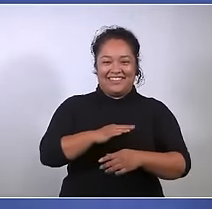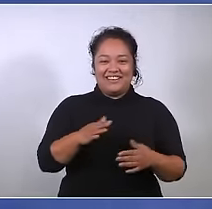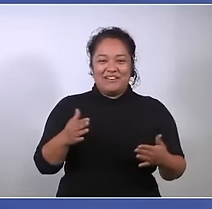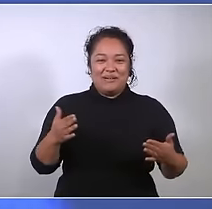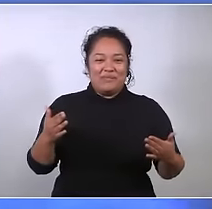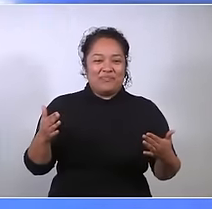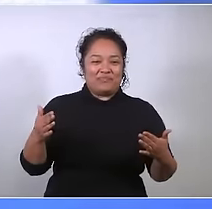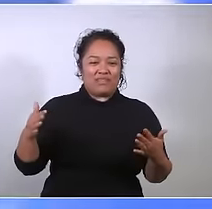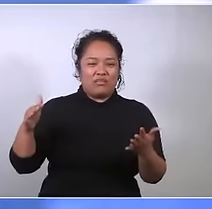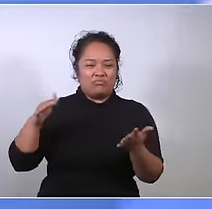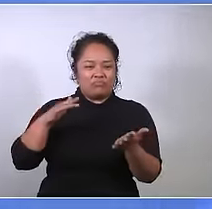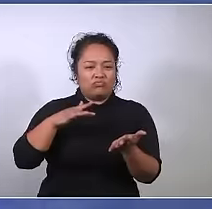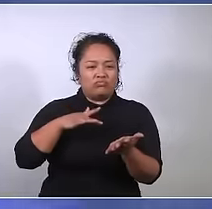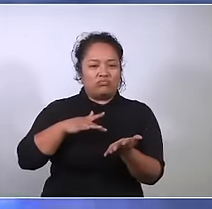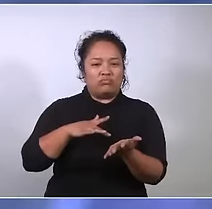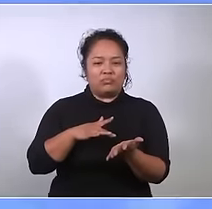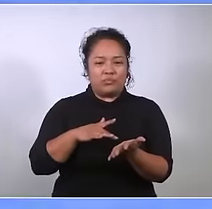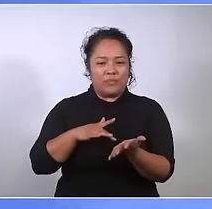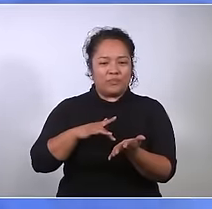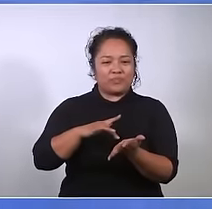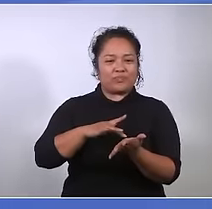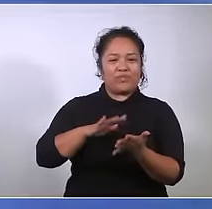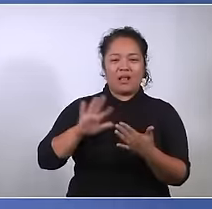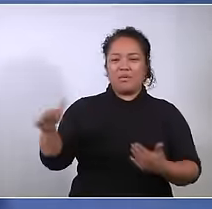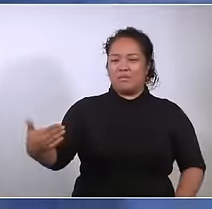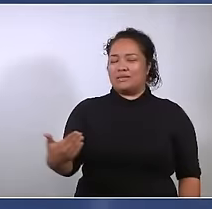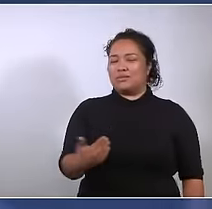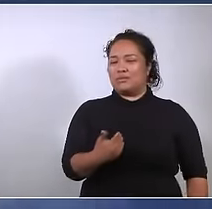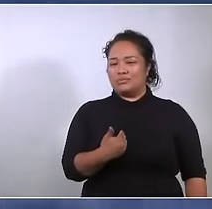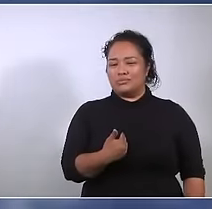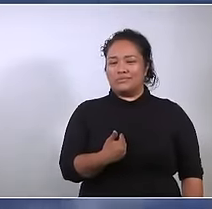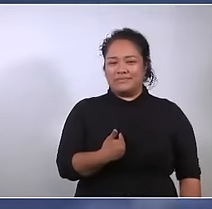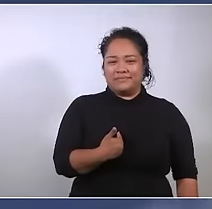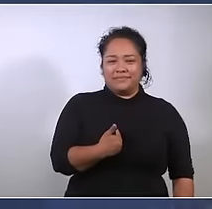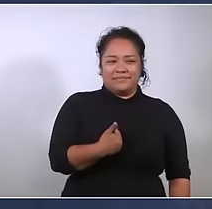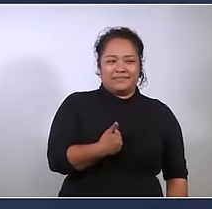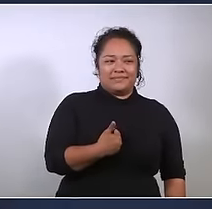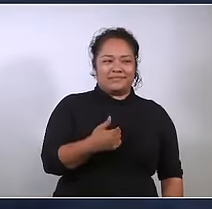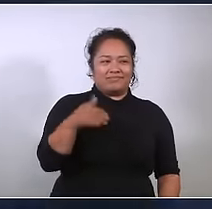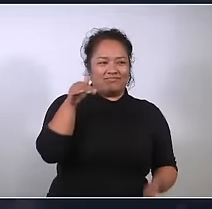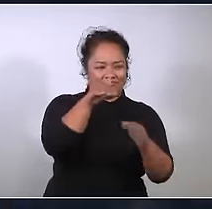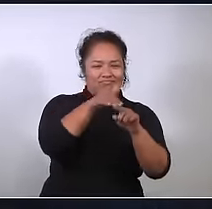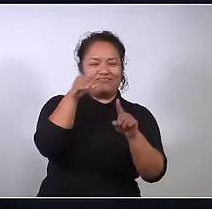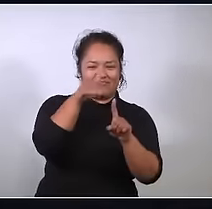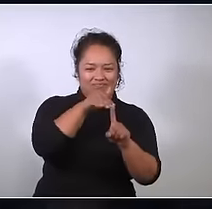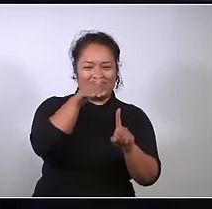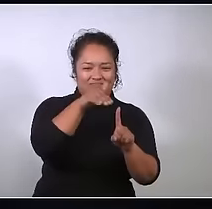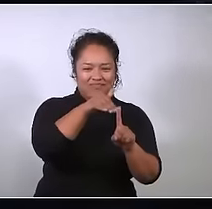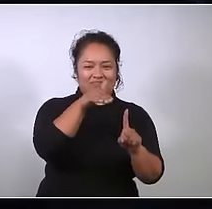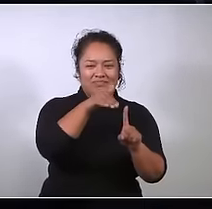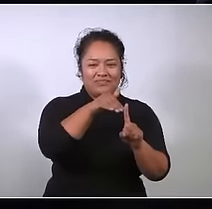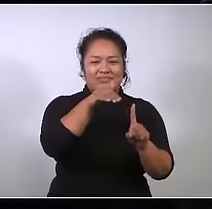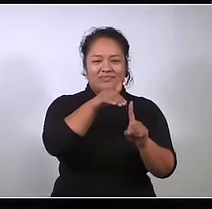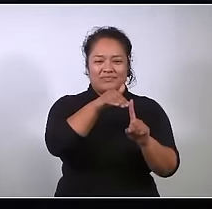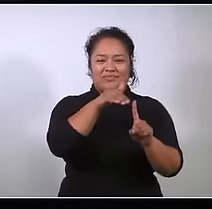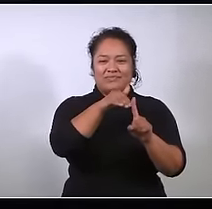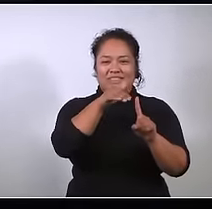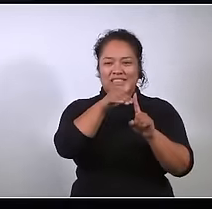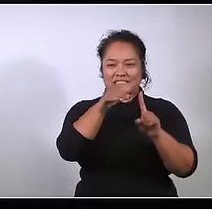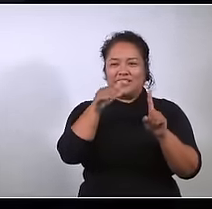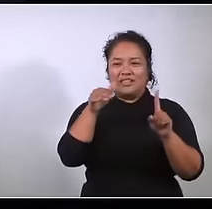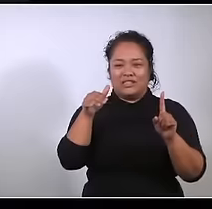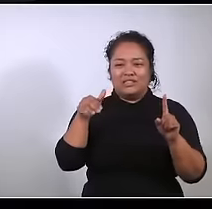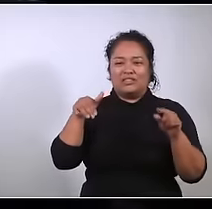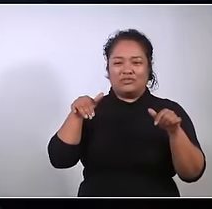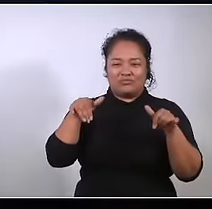And in the mid, when my soul needs reminding, you're